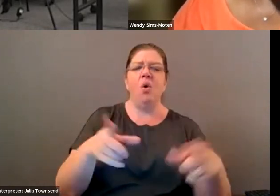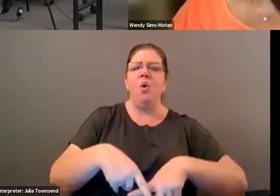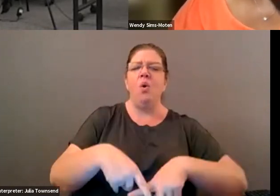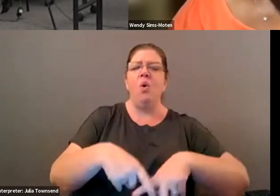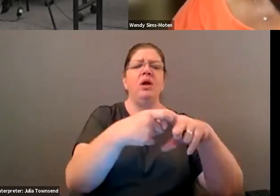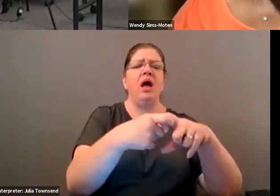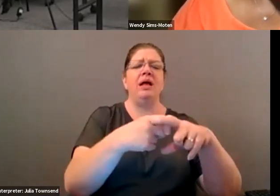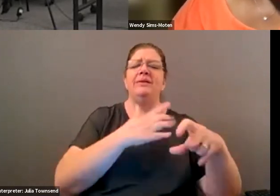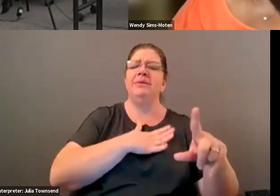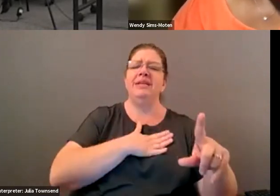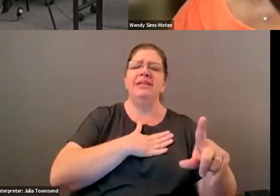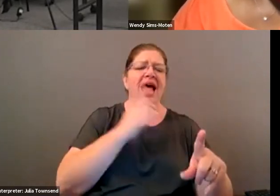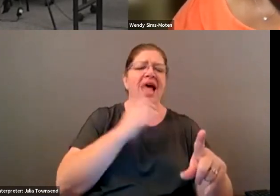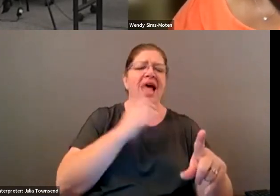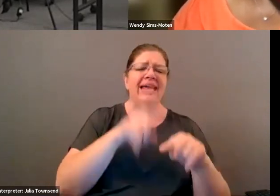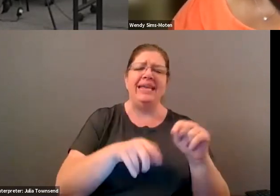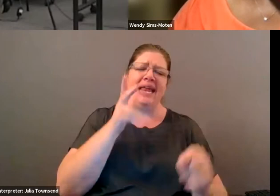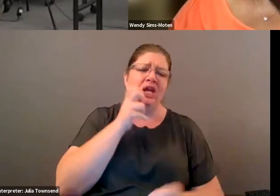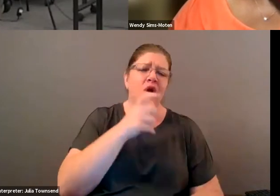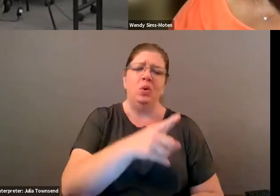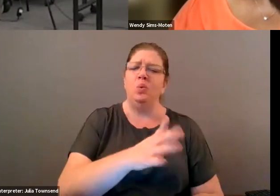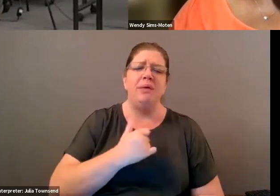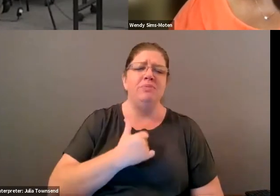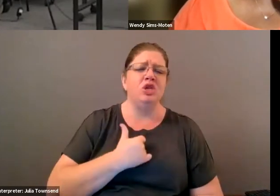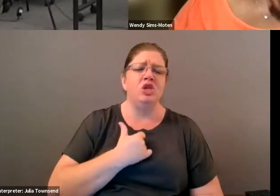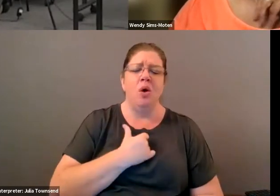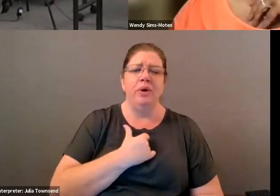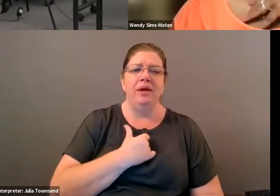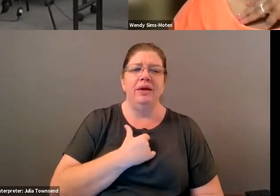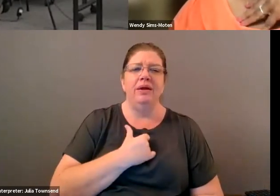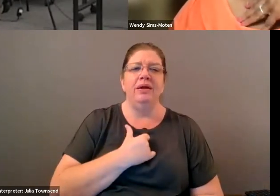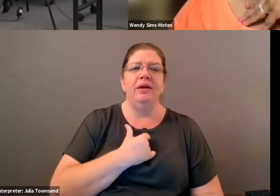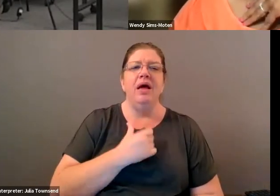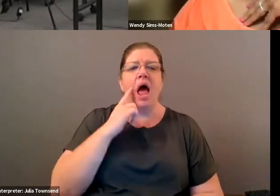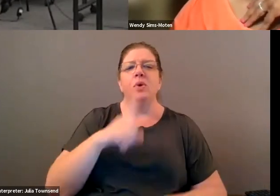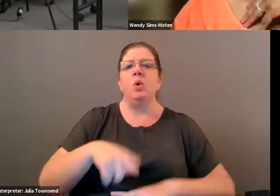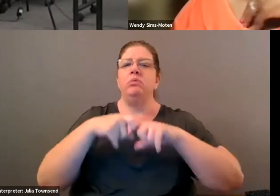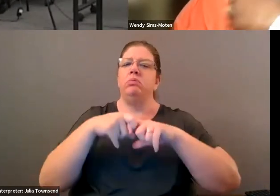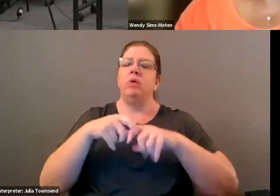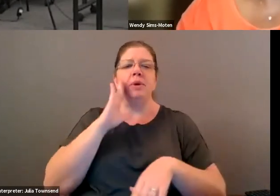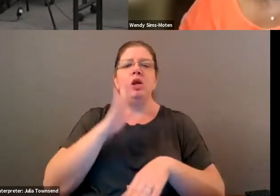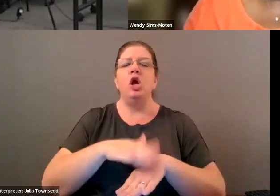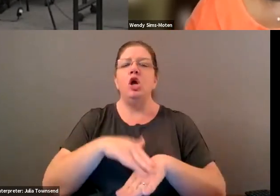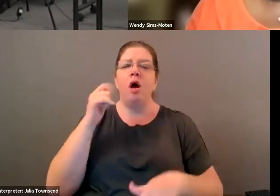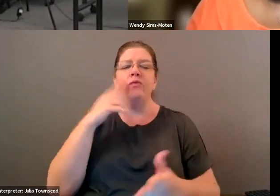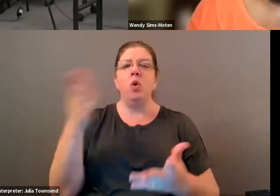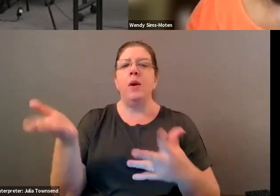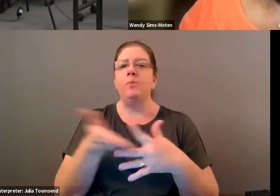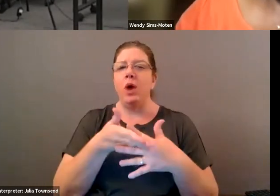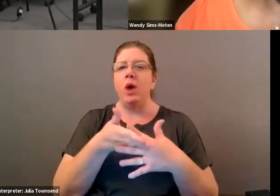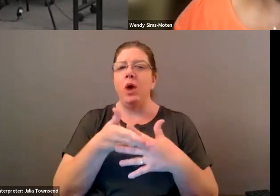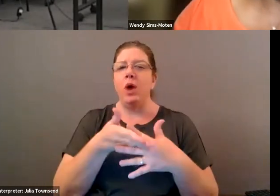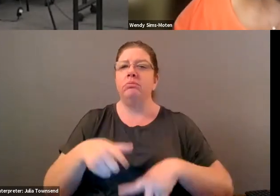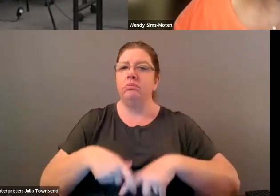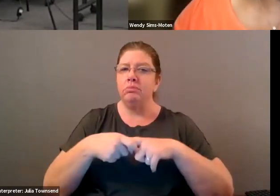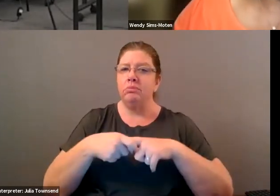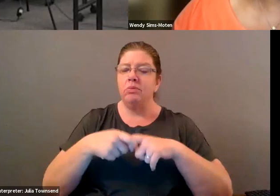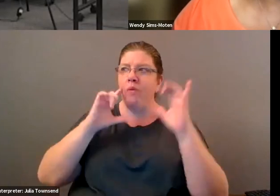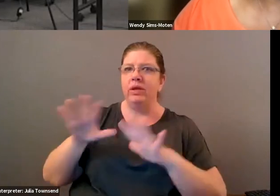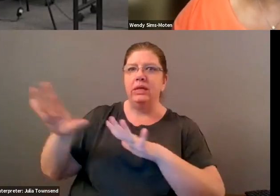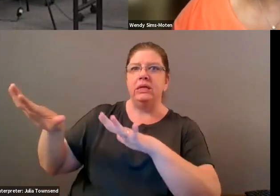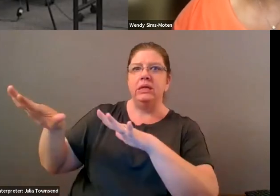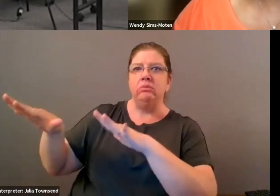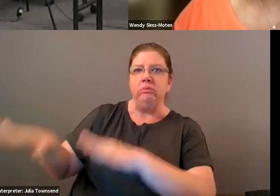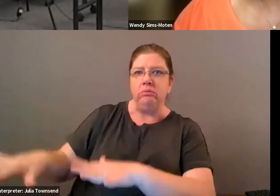Wagner. Sorry, I can't hear you. So I'm going to call a break, and hopefully this will all end